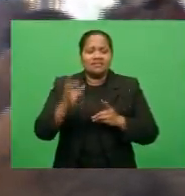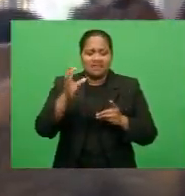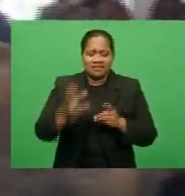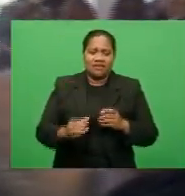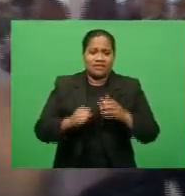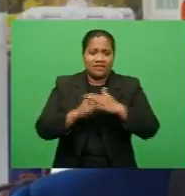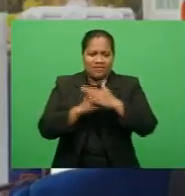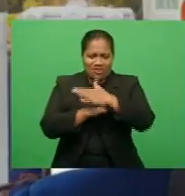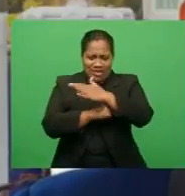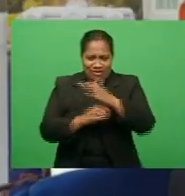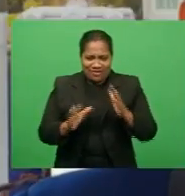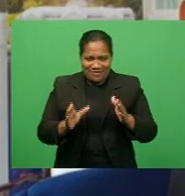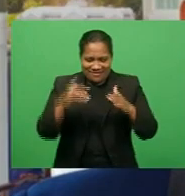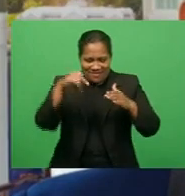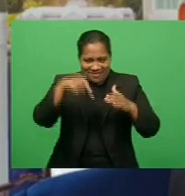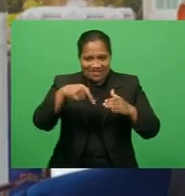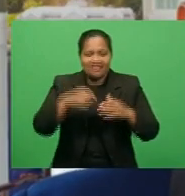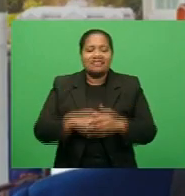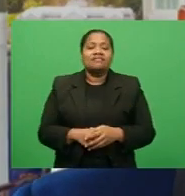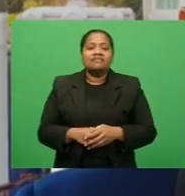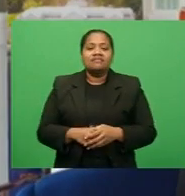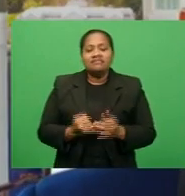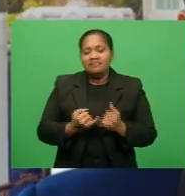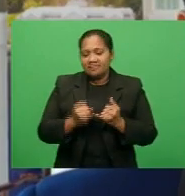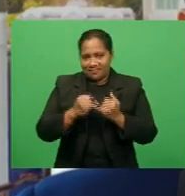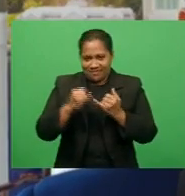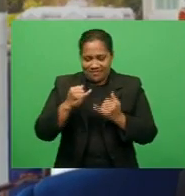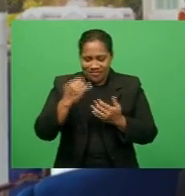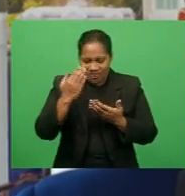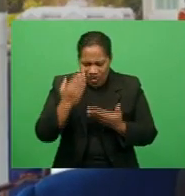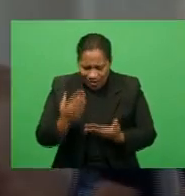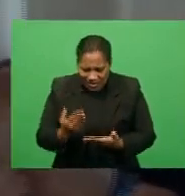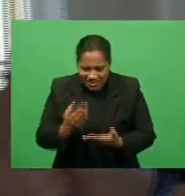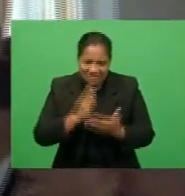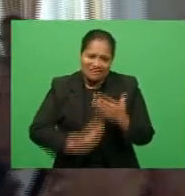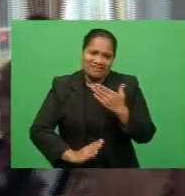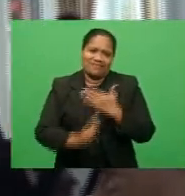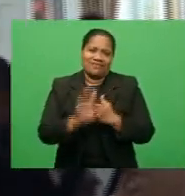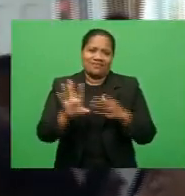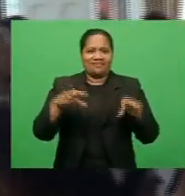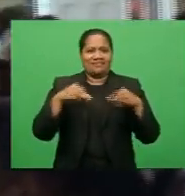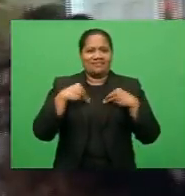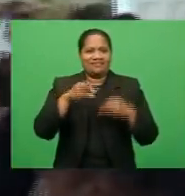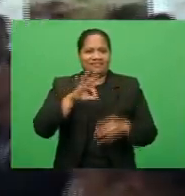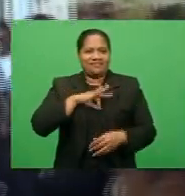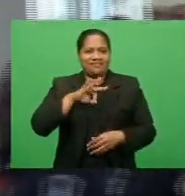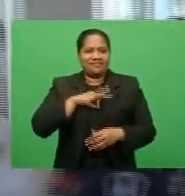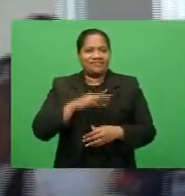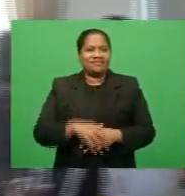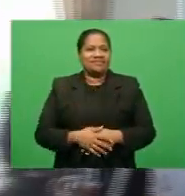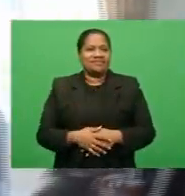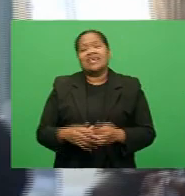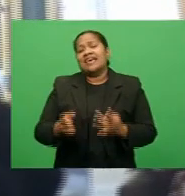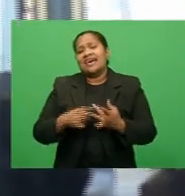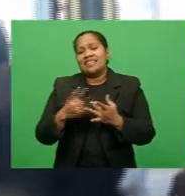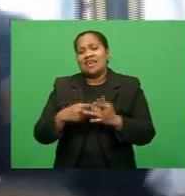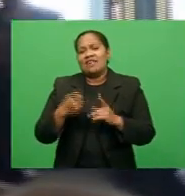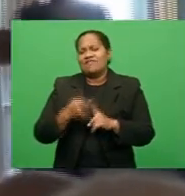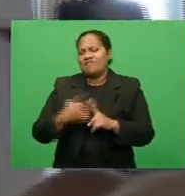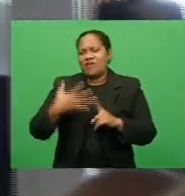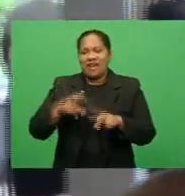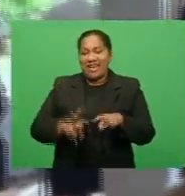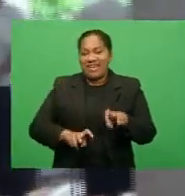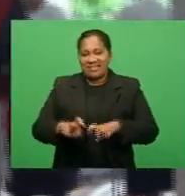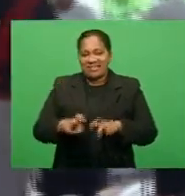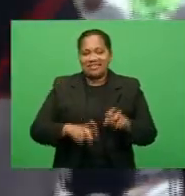I'm deeply honored, very humbled to be receiving this medal. Another recipient, former athlete Albert Miller, says